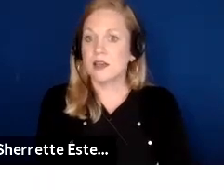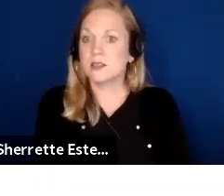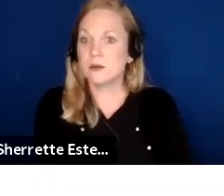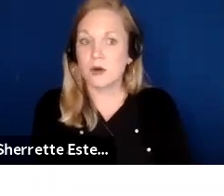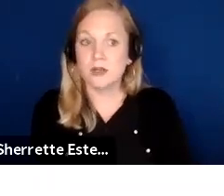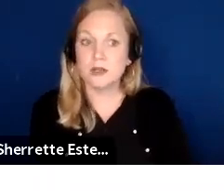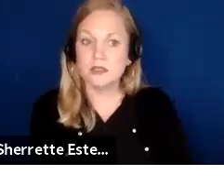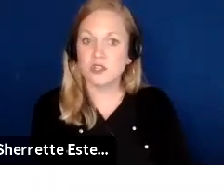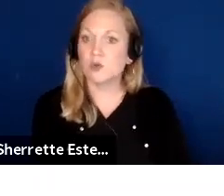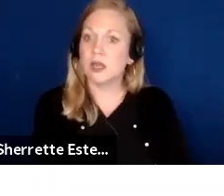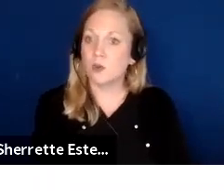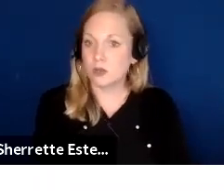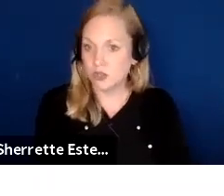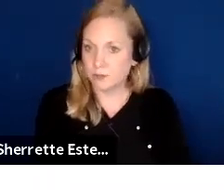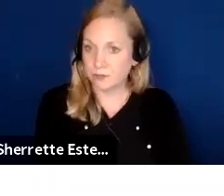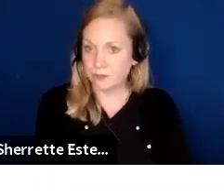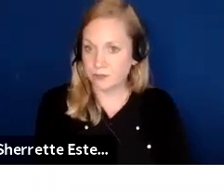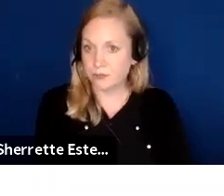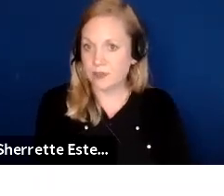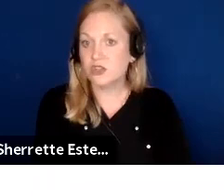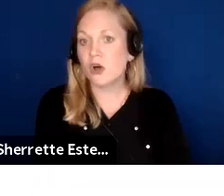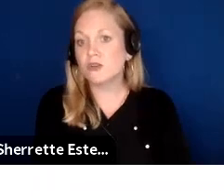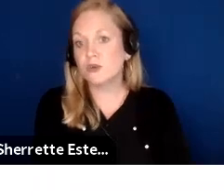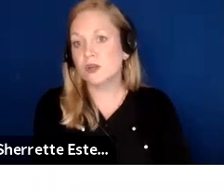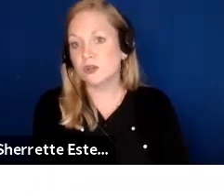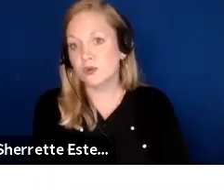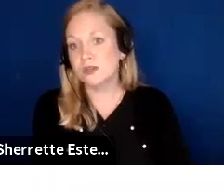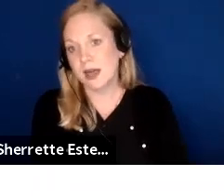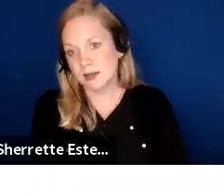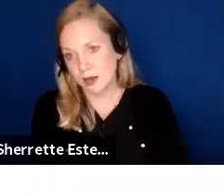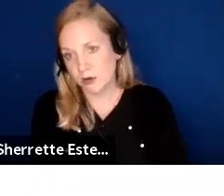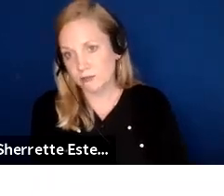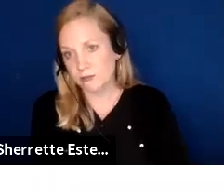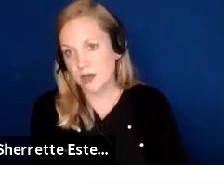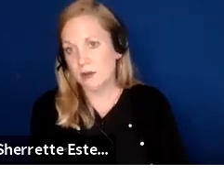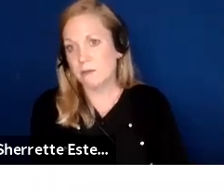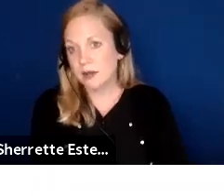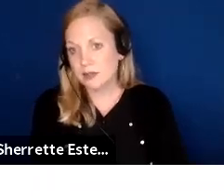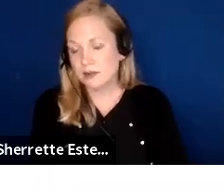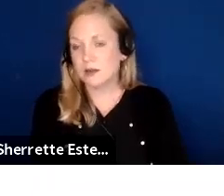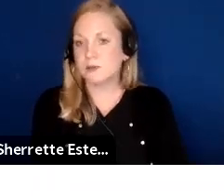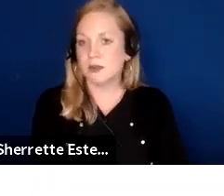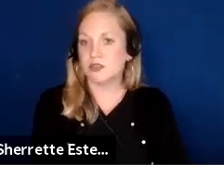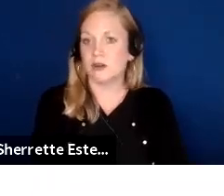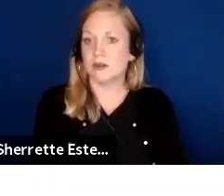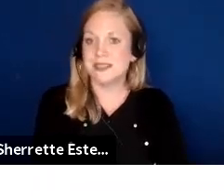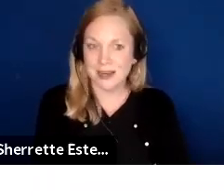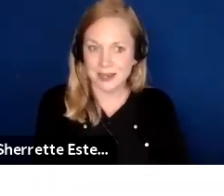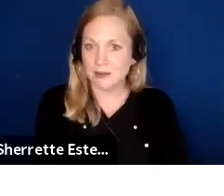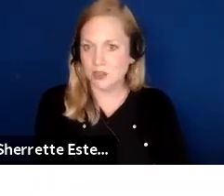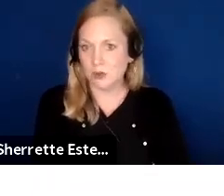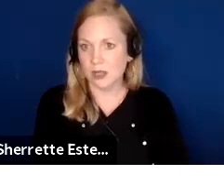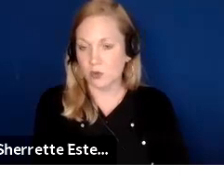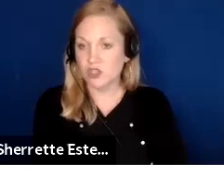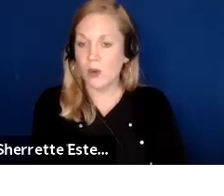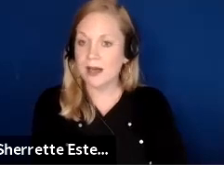The next component is visual language. This should also include tactile, but it's based on